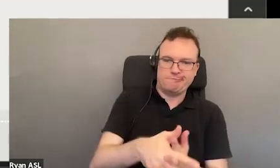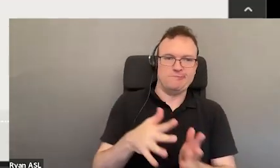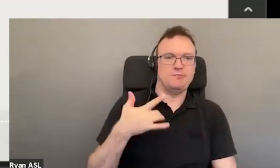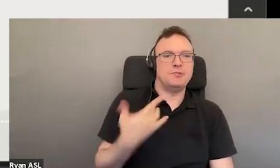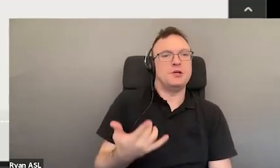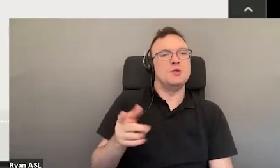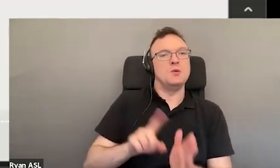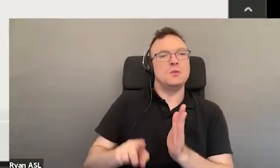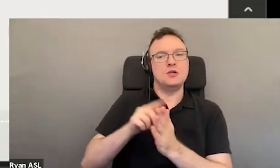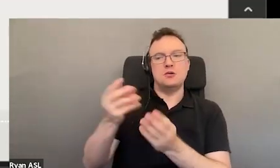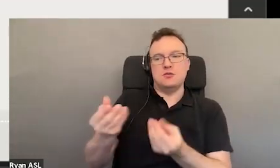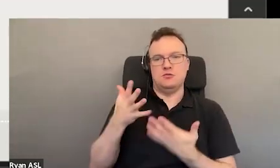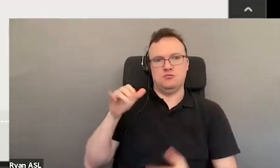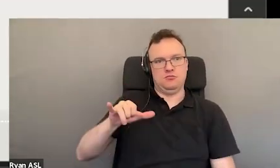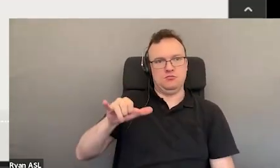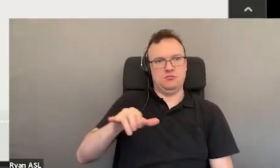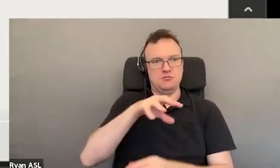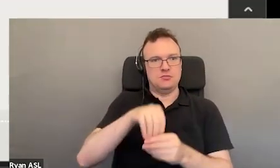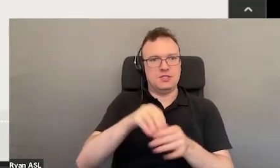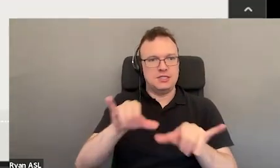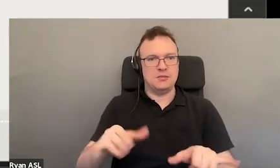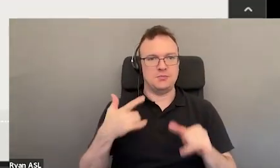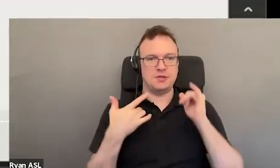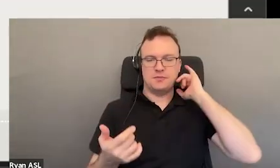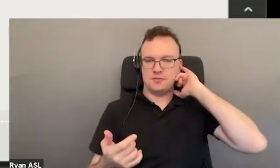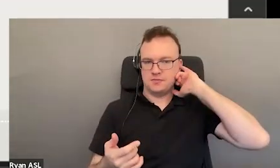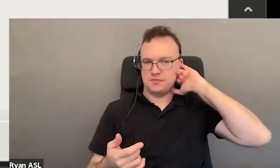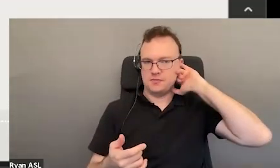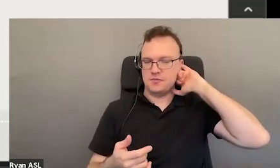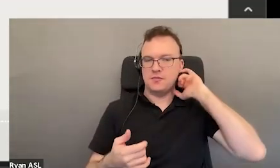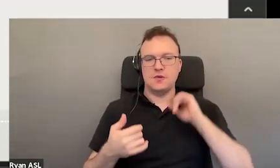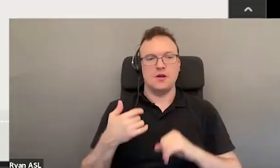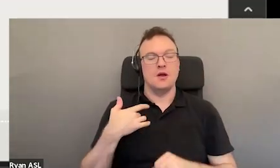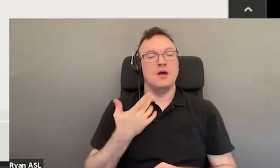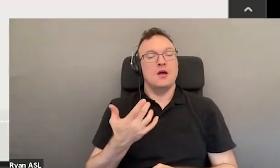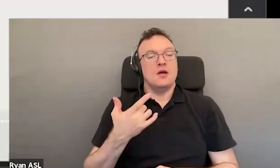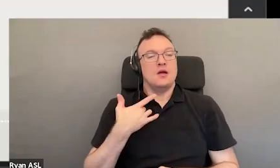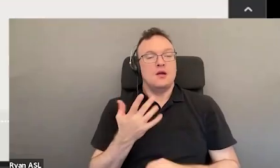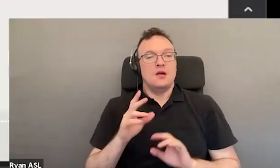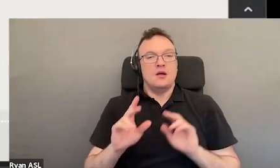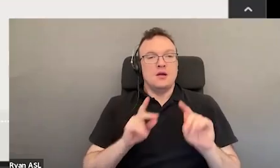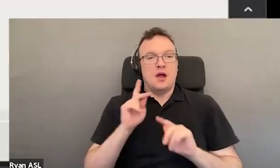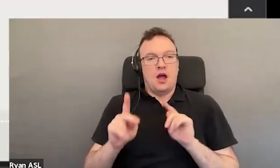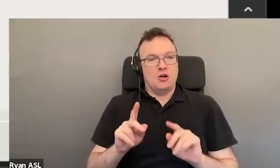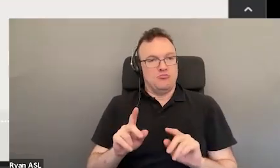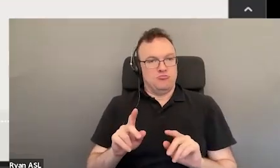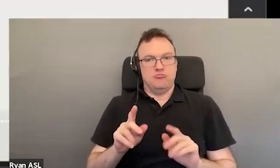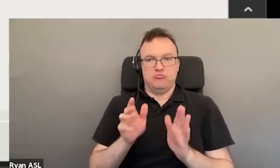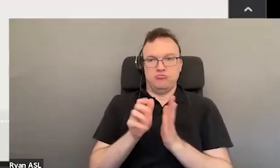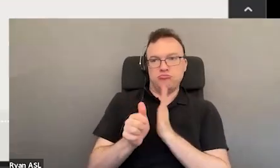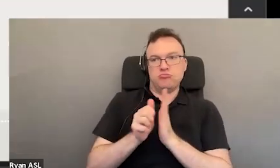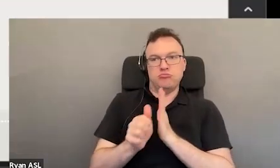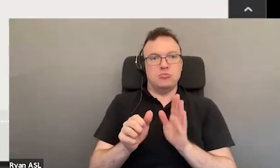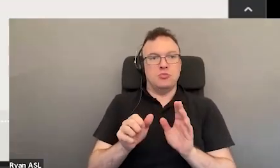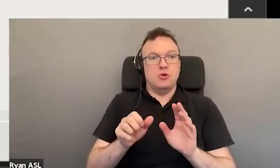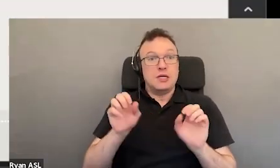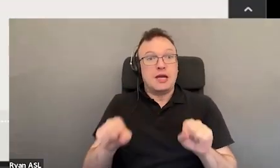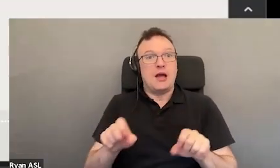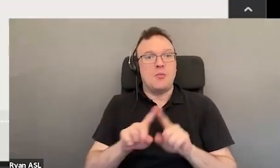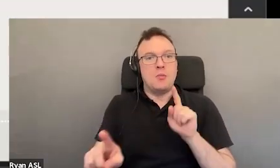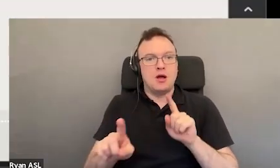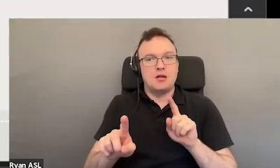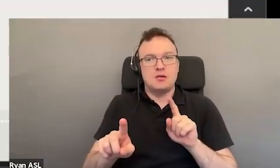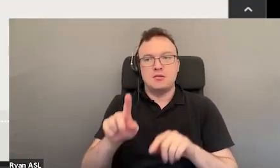tells us, and these barriers can prevent highly capable applicants from being located, from